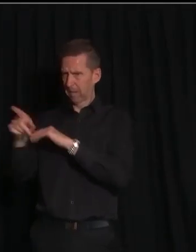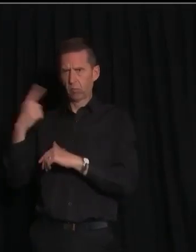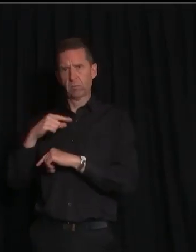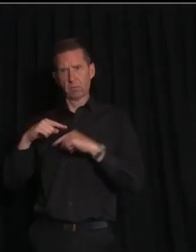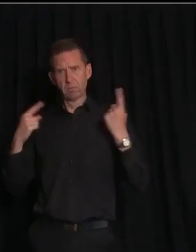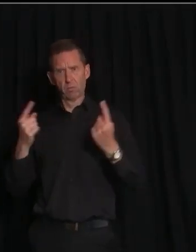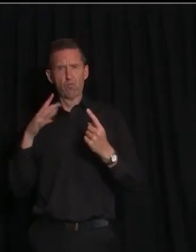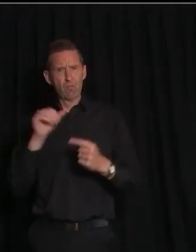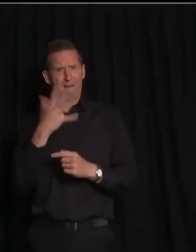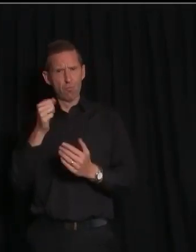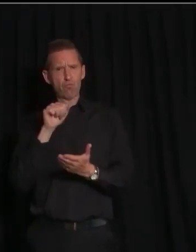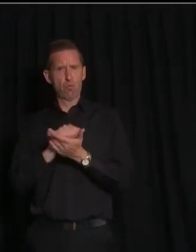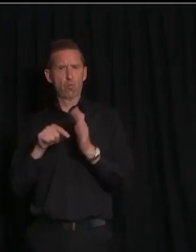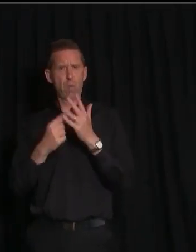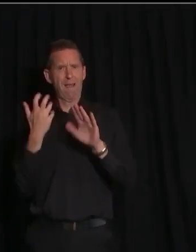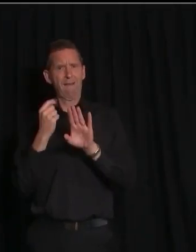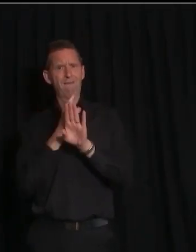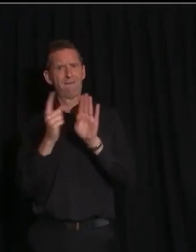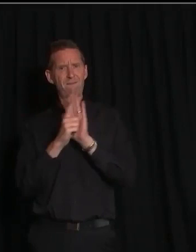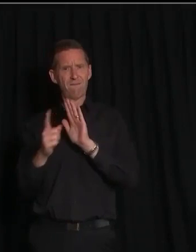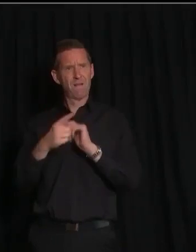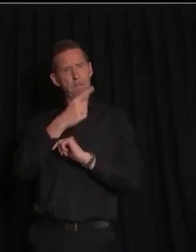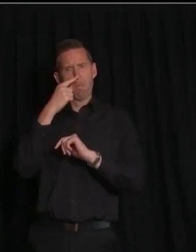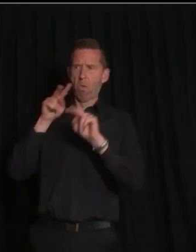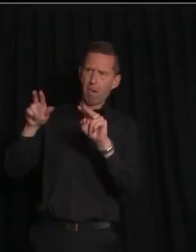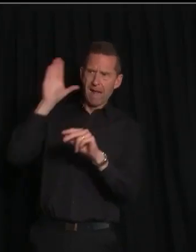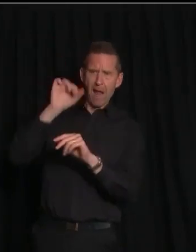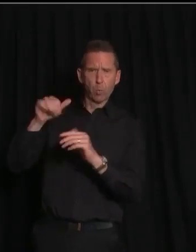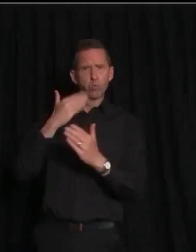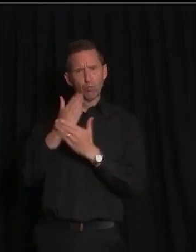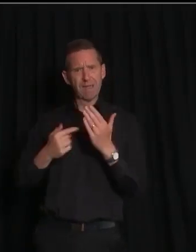that representation and we deserve that narrative. So I put myself there.